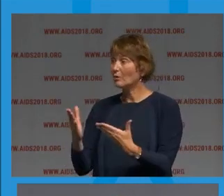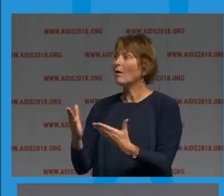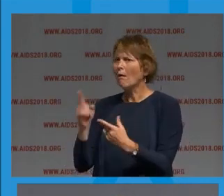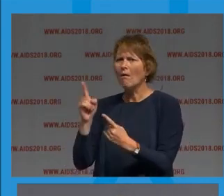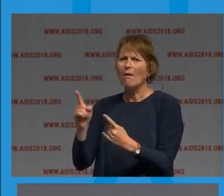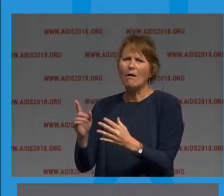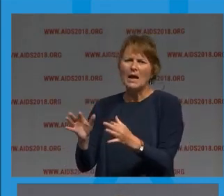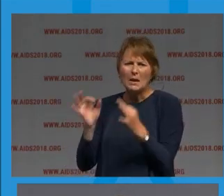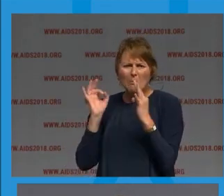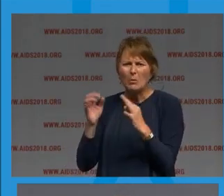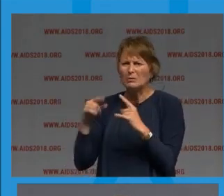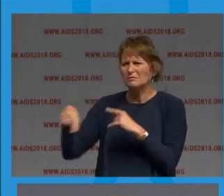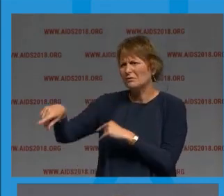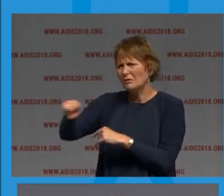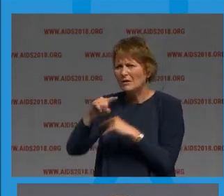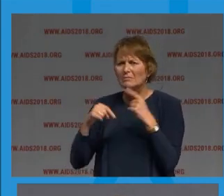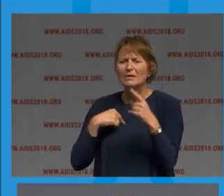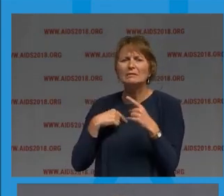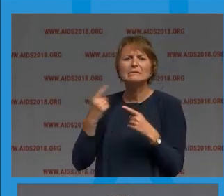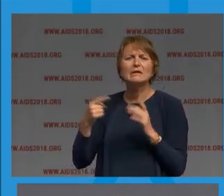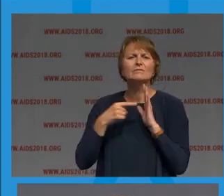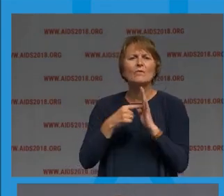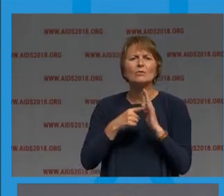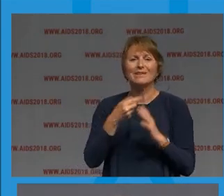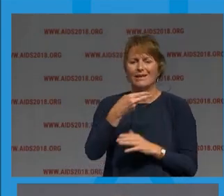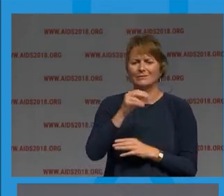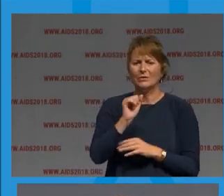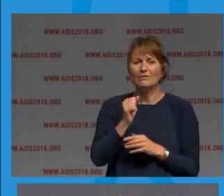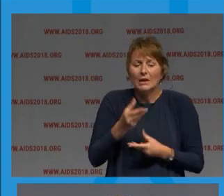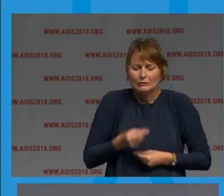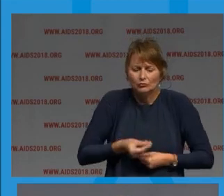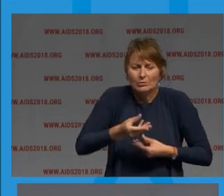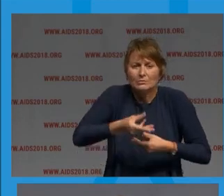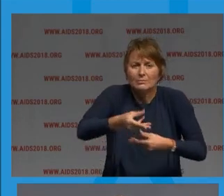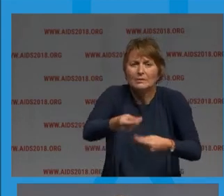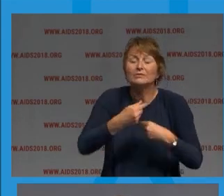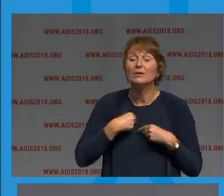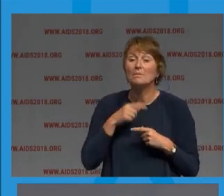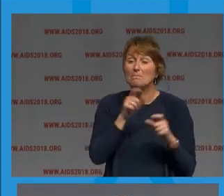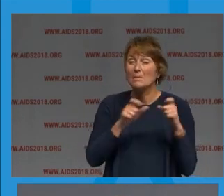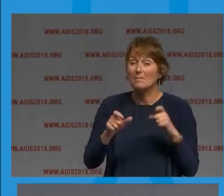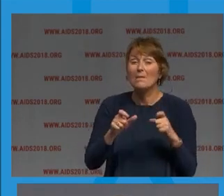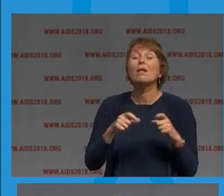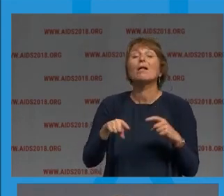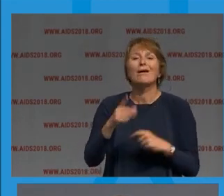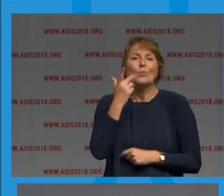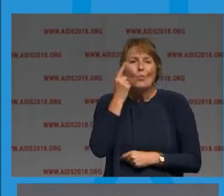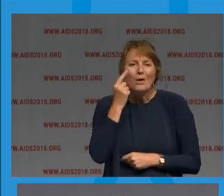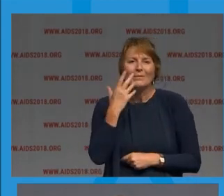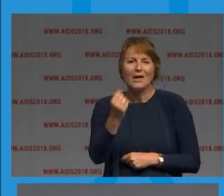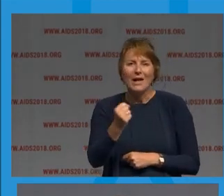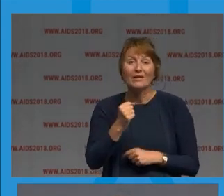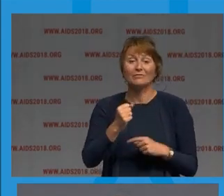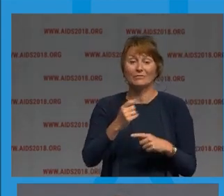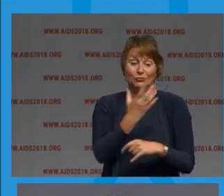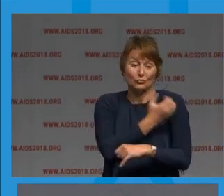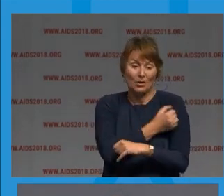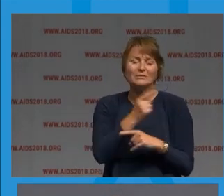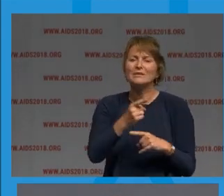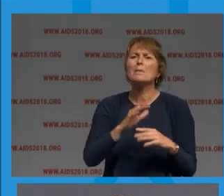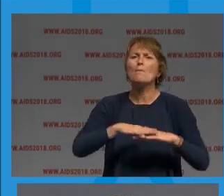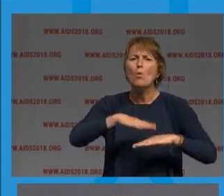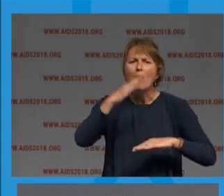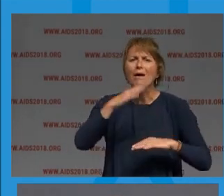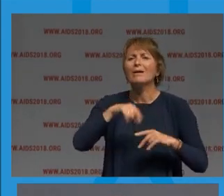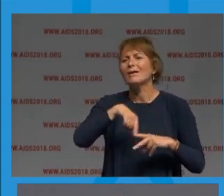Vertical transmission of HIV among women who use drugs is significantly higher than among other women living